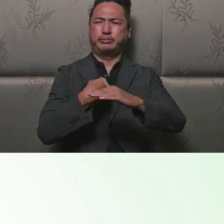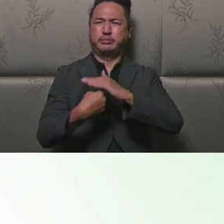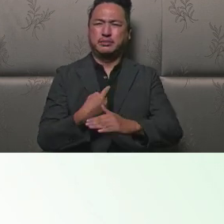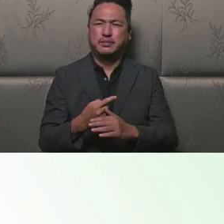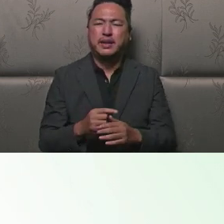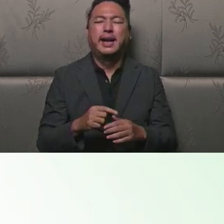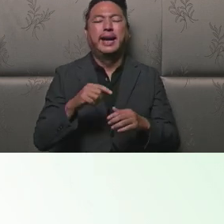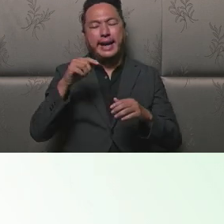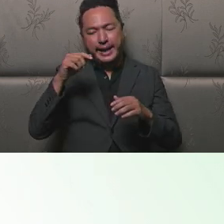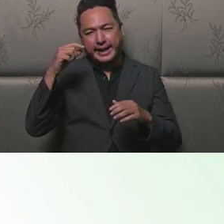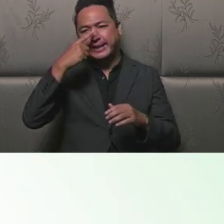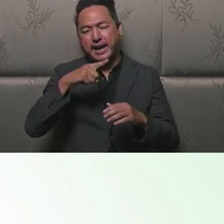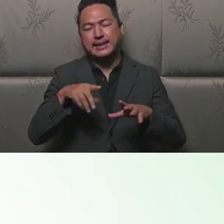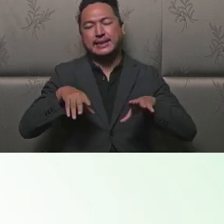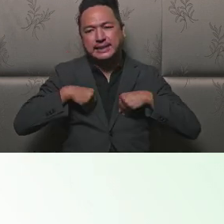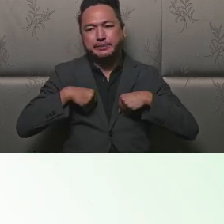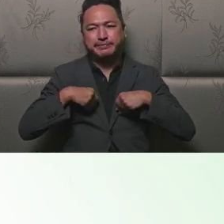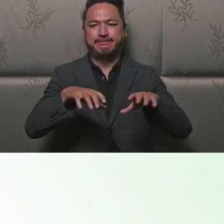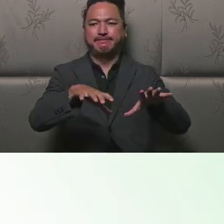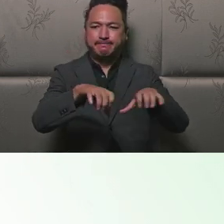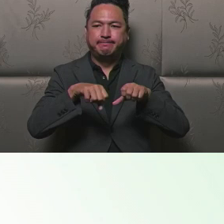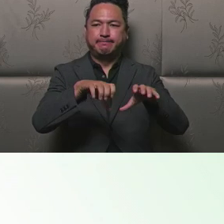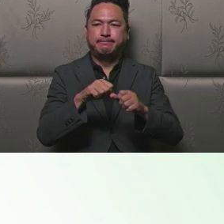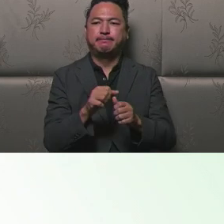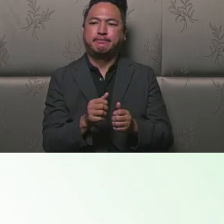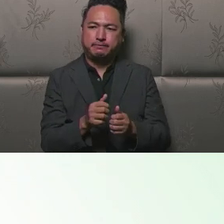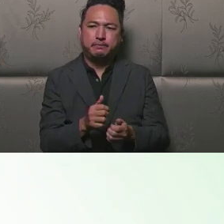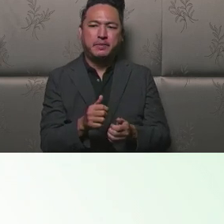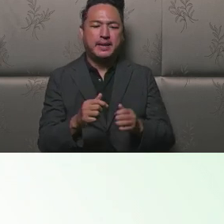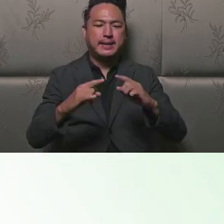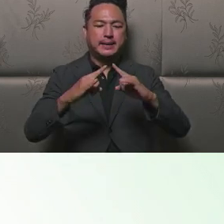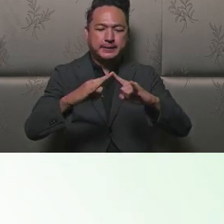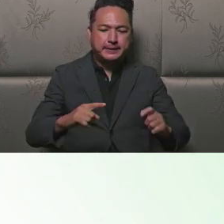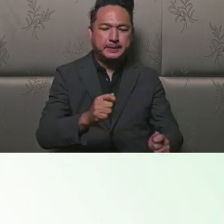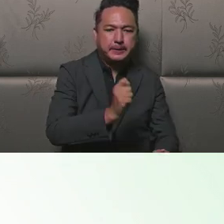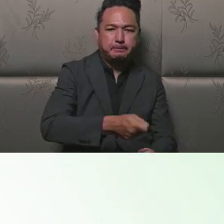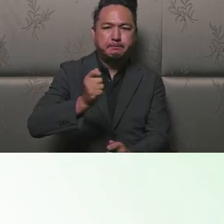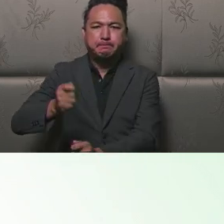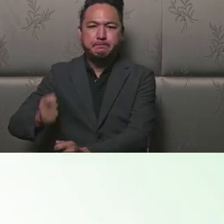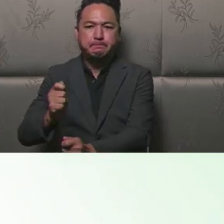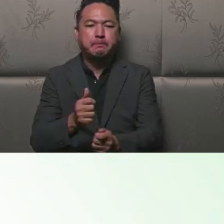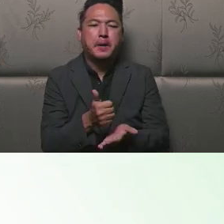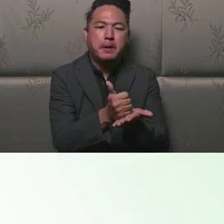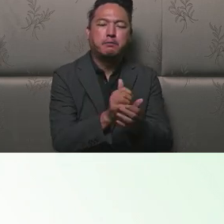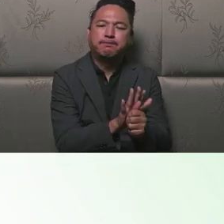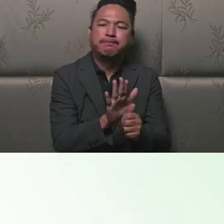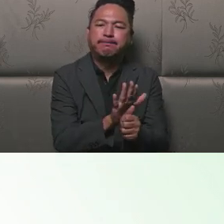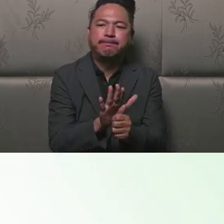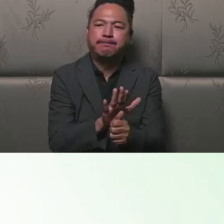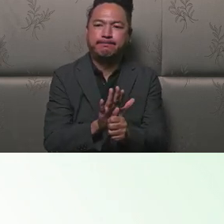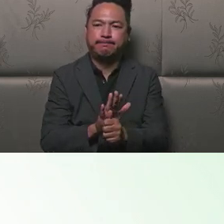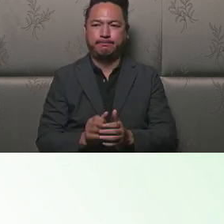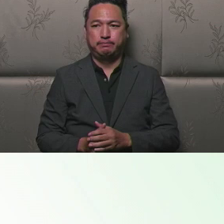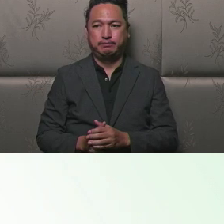gave you very much an idea of who, when I'm talking about a refugee, and I would like you, while we're